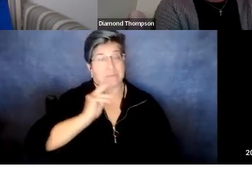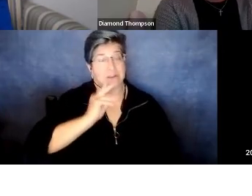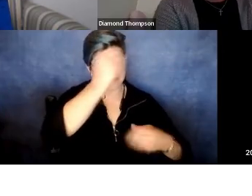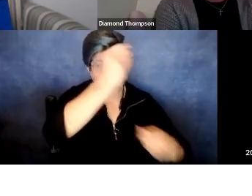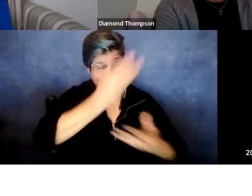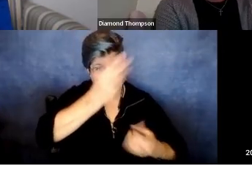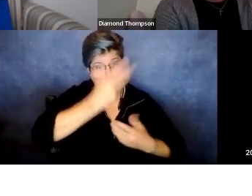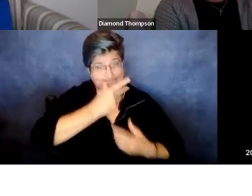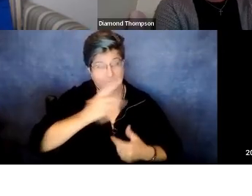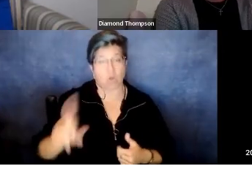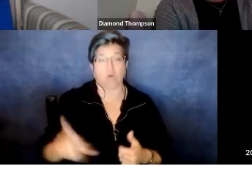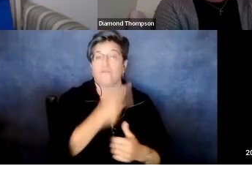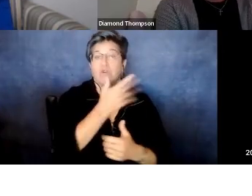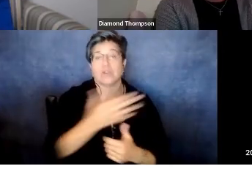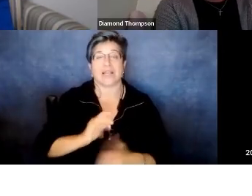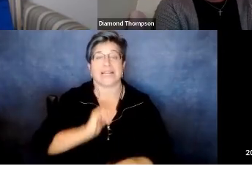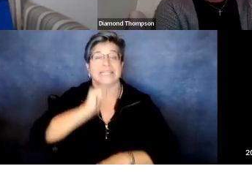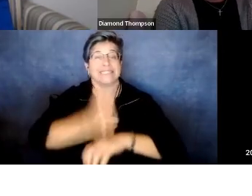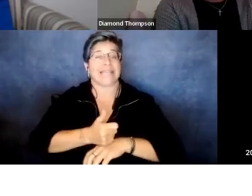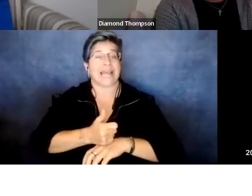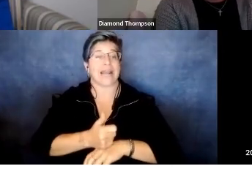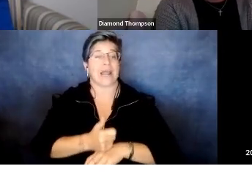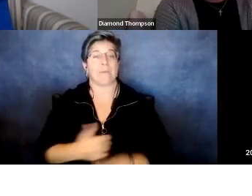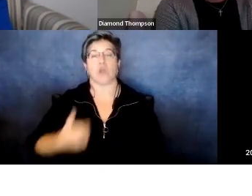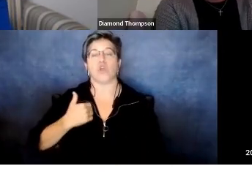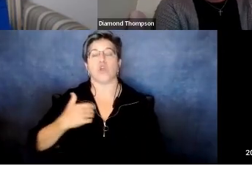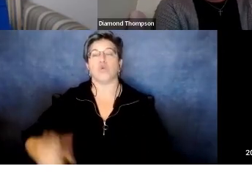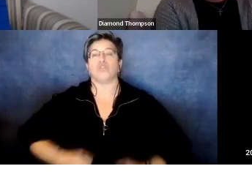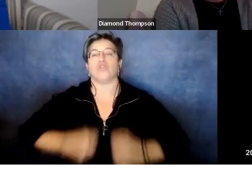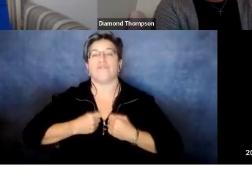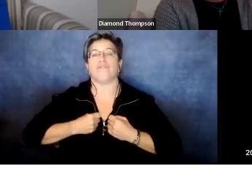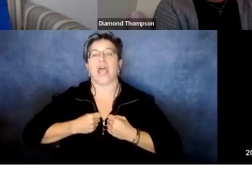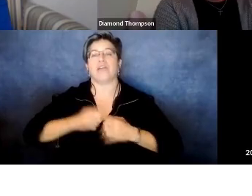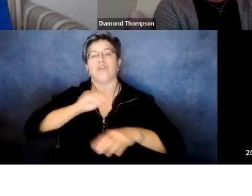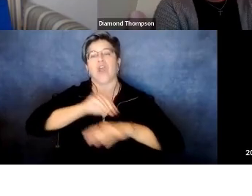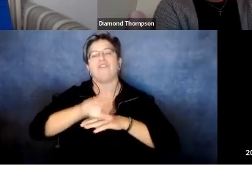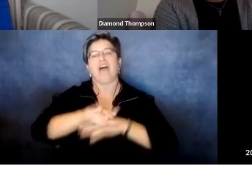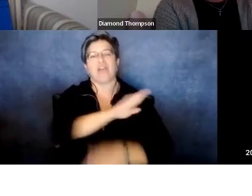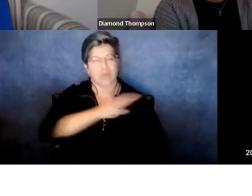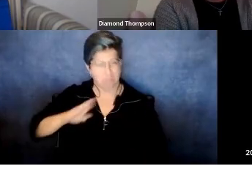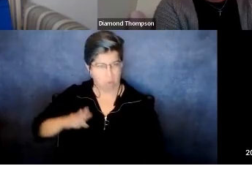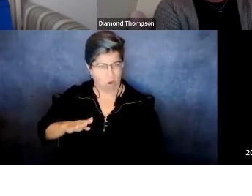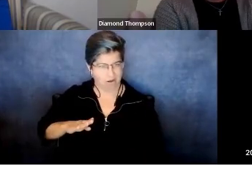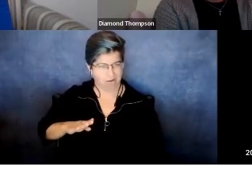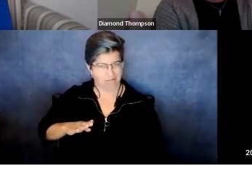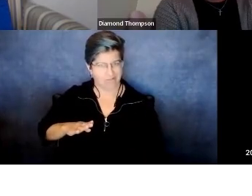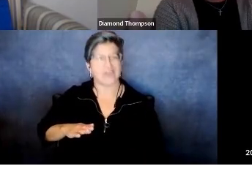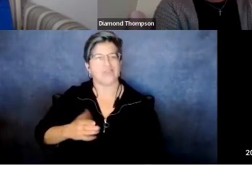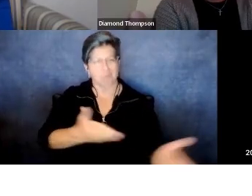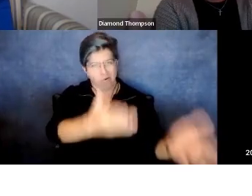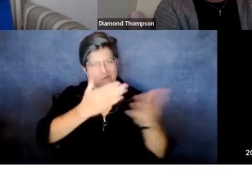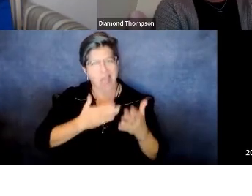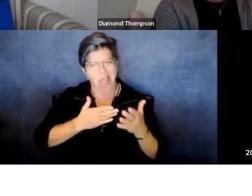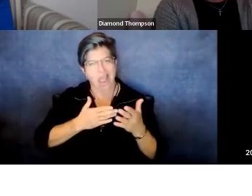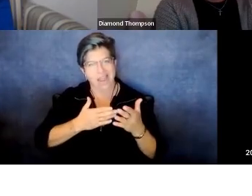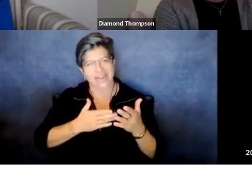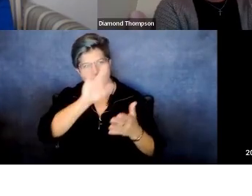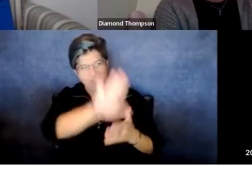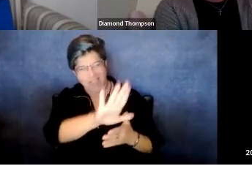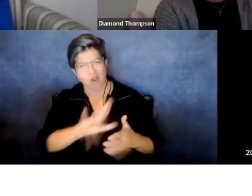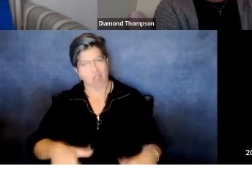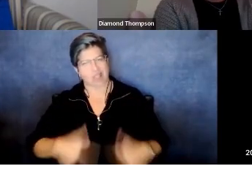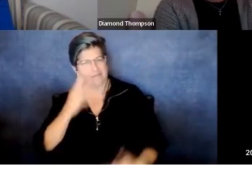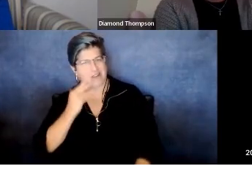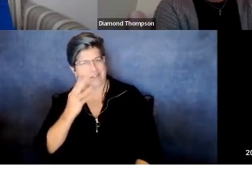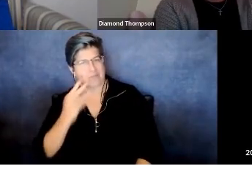did was they instituted a youth survivor advisory board to give insight and